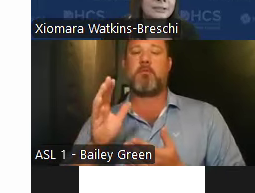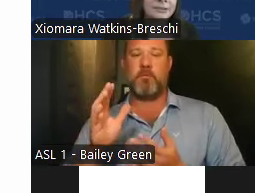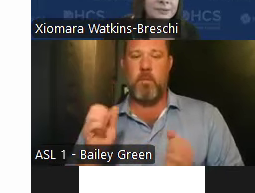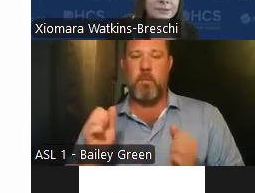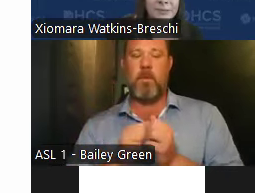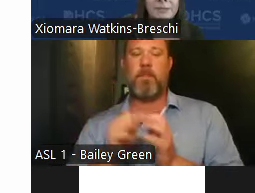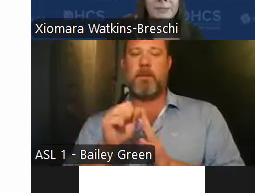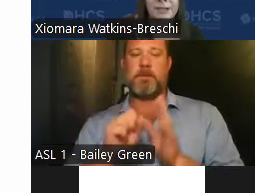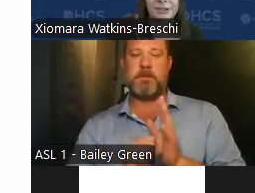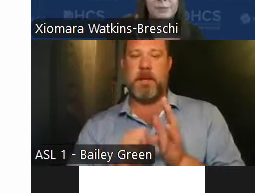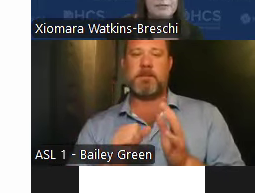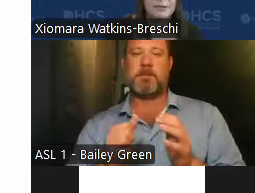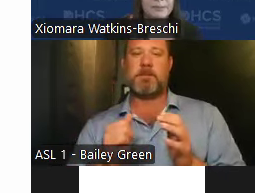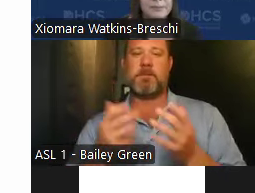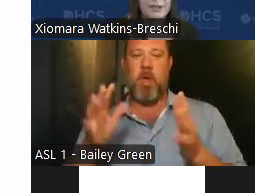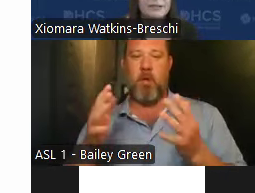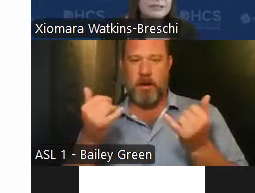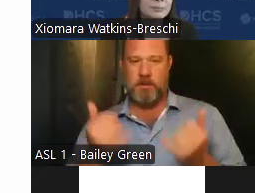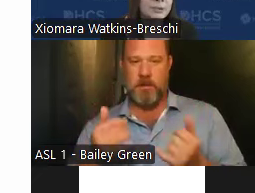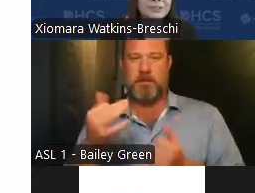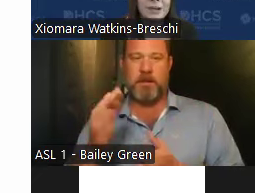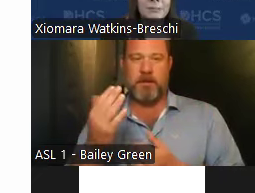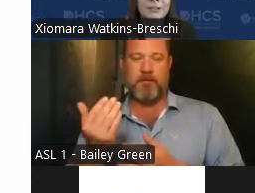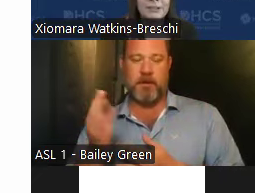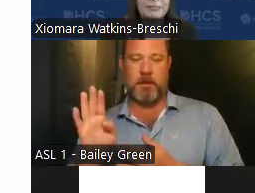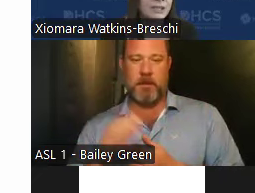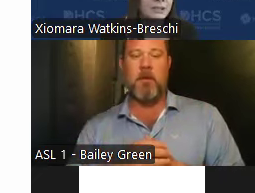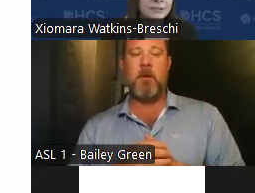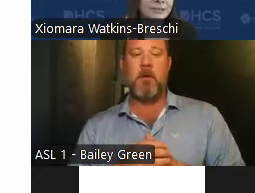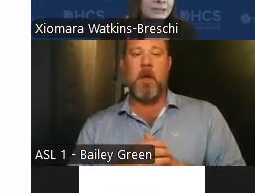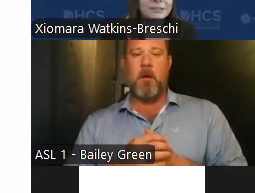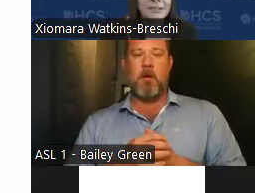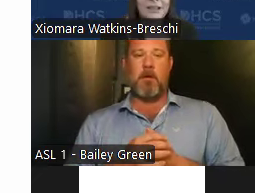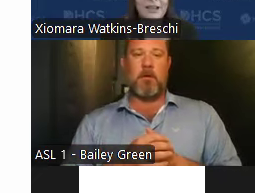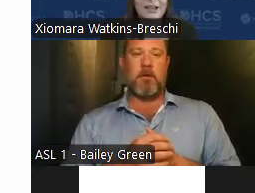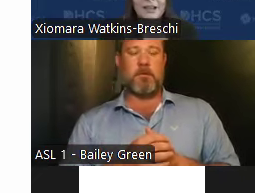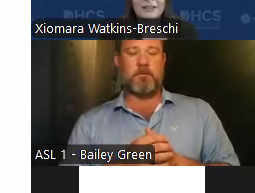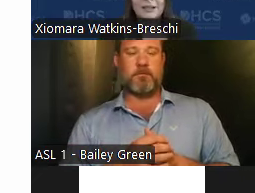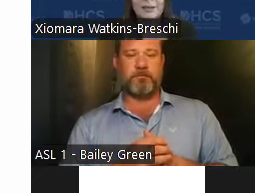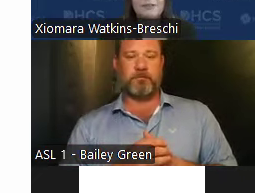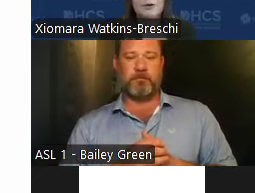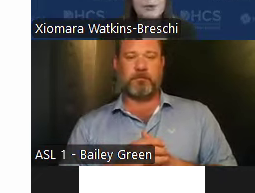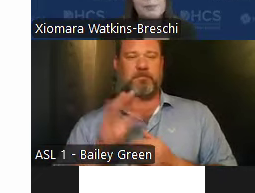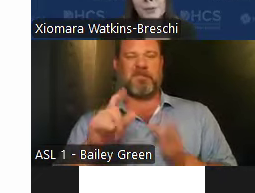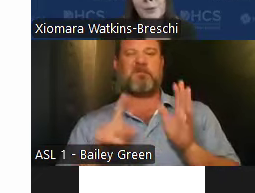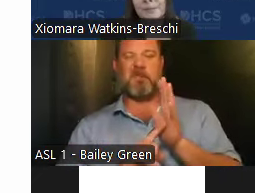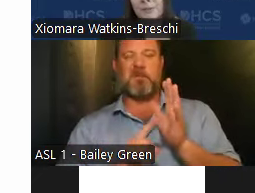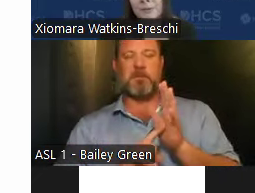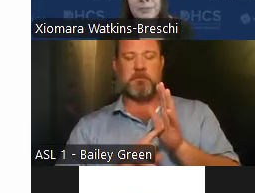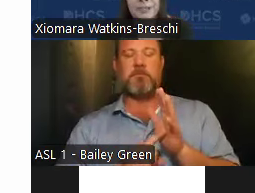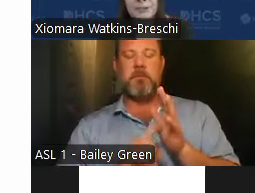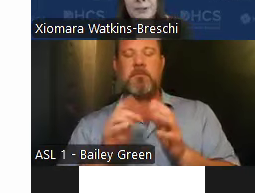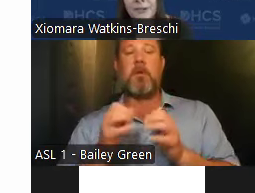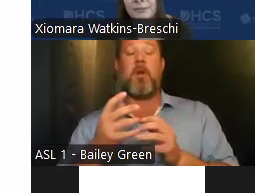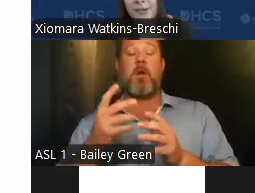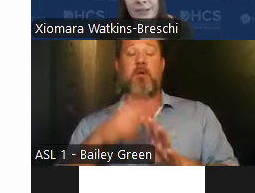existing 1915B managed care waiver. This approach is common in many other states. And the four programs that we will